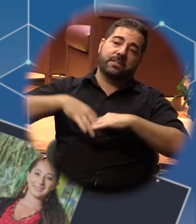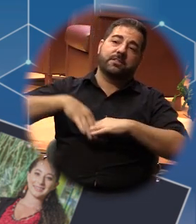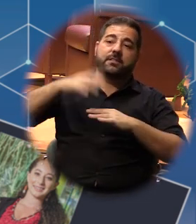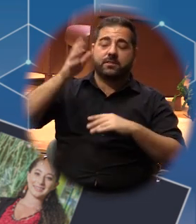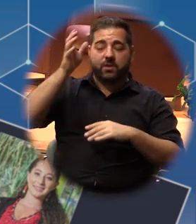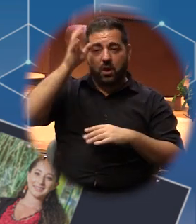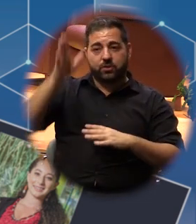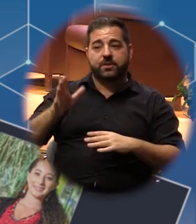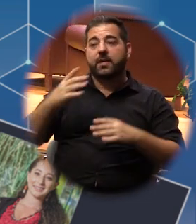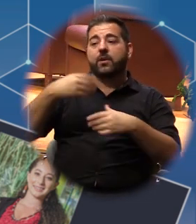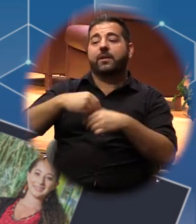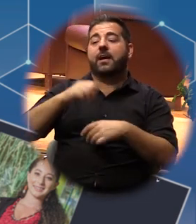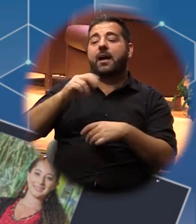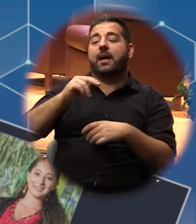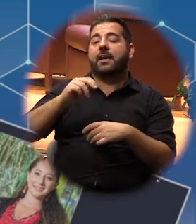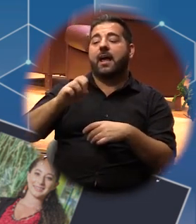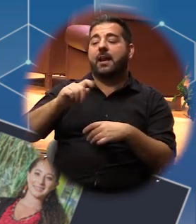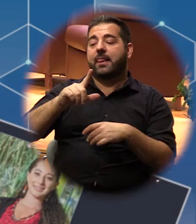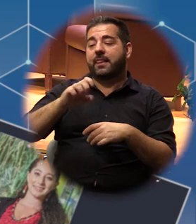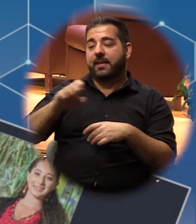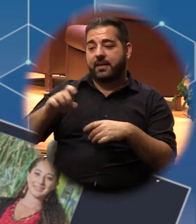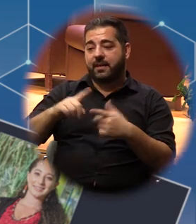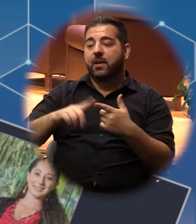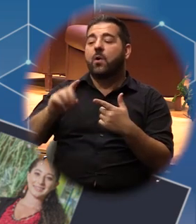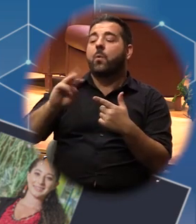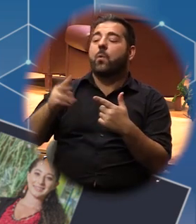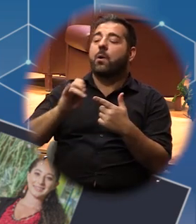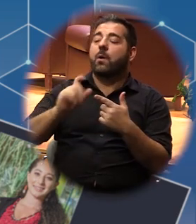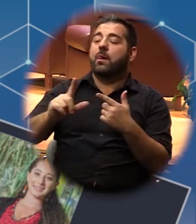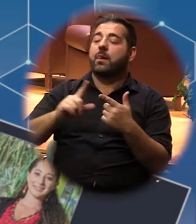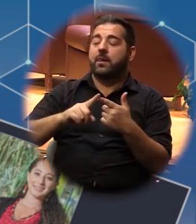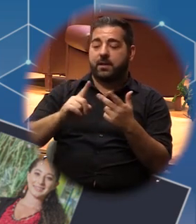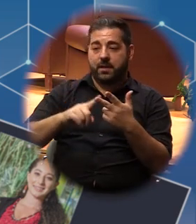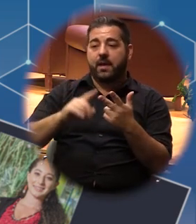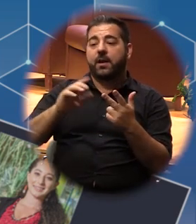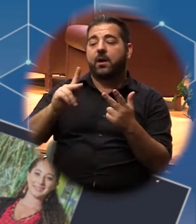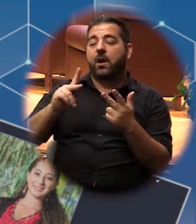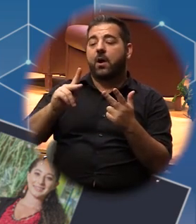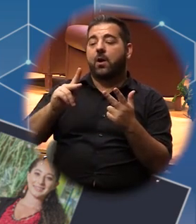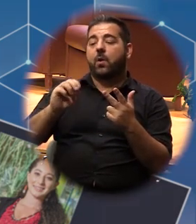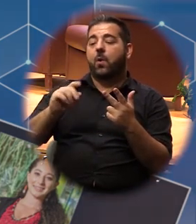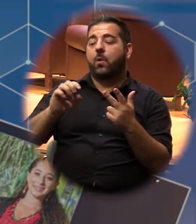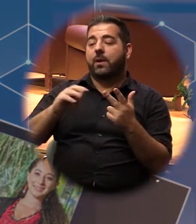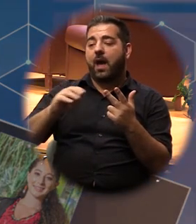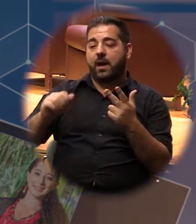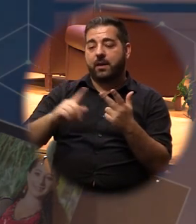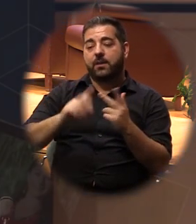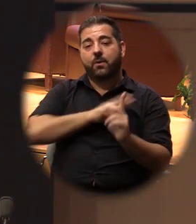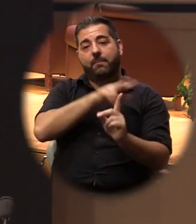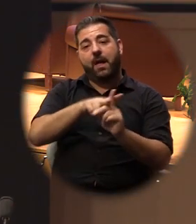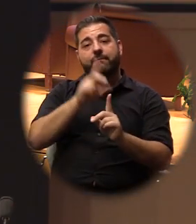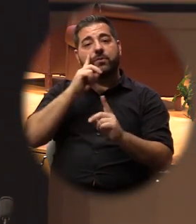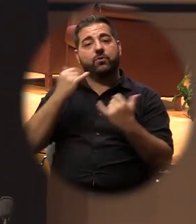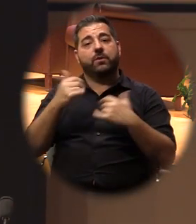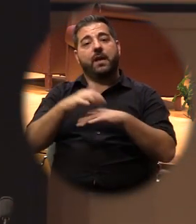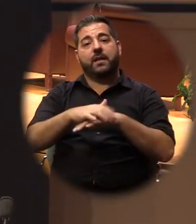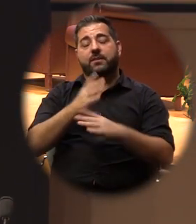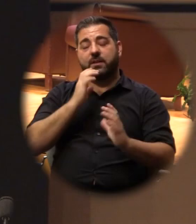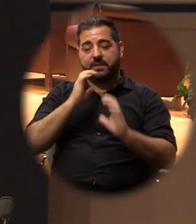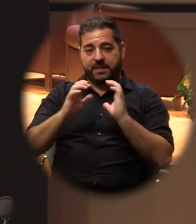Annette Lee, Dr. Rosita Kahani-Worrell, and Kellen LaCourconant. Of particular relevance to tonight's